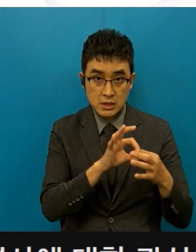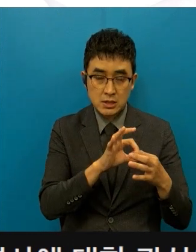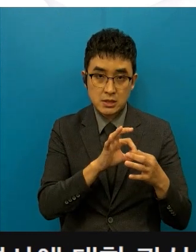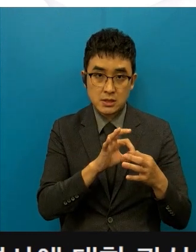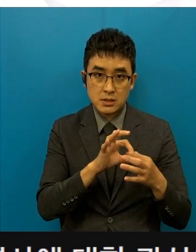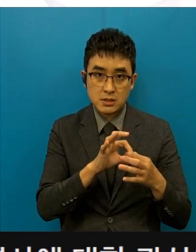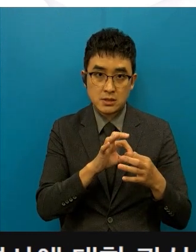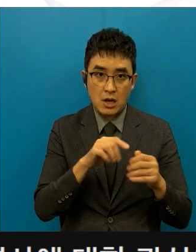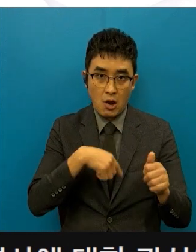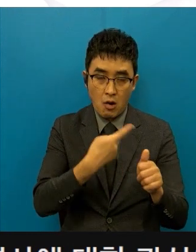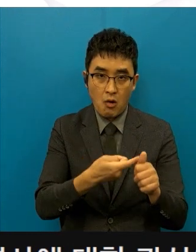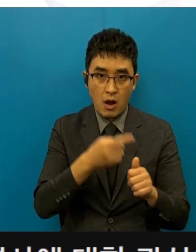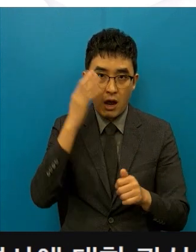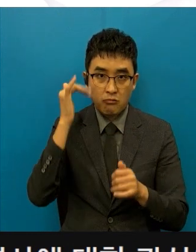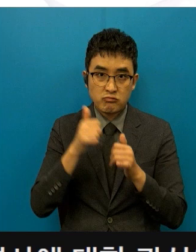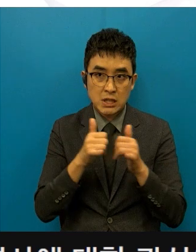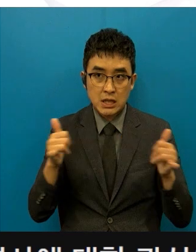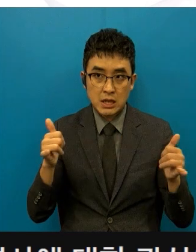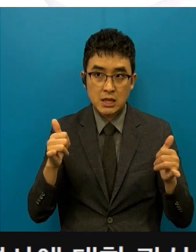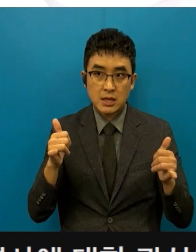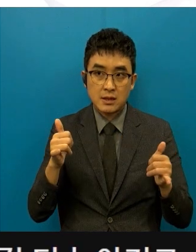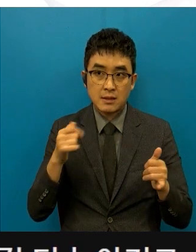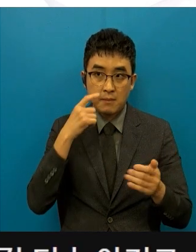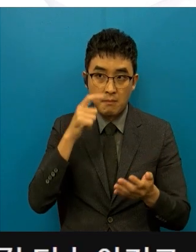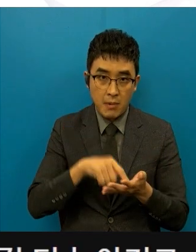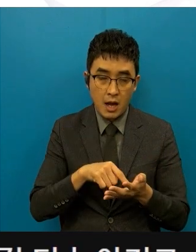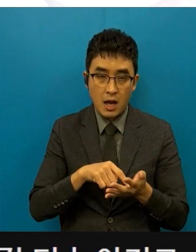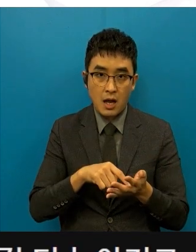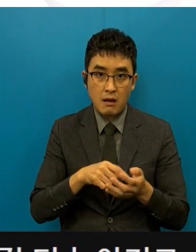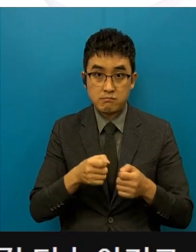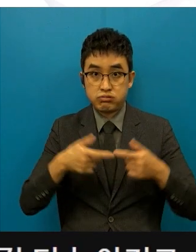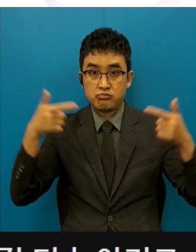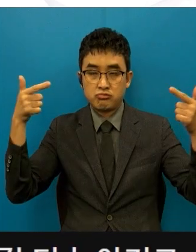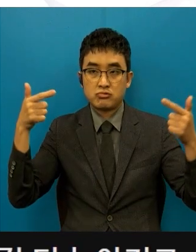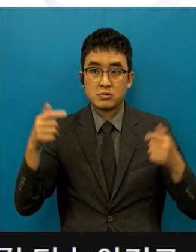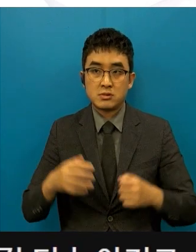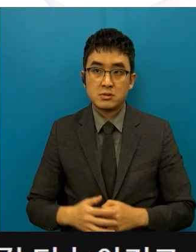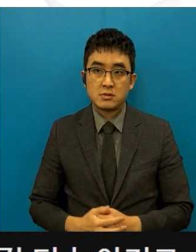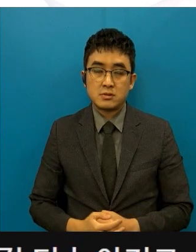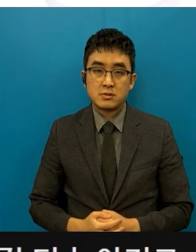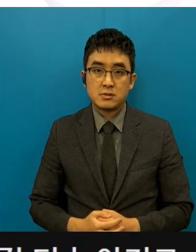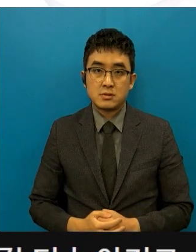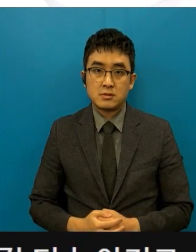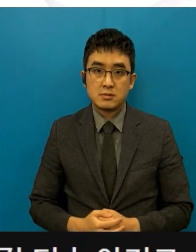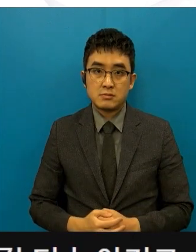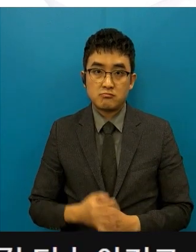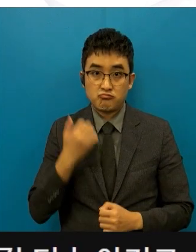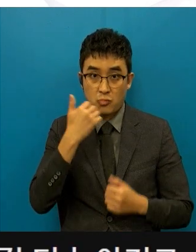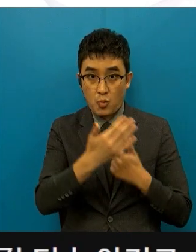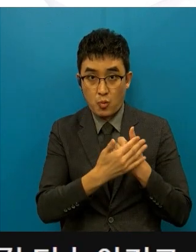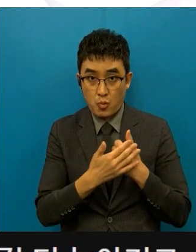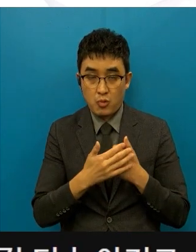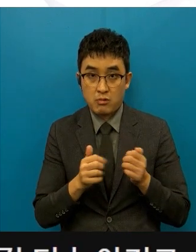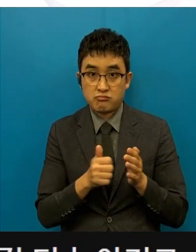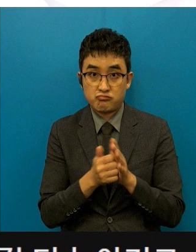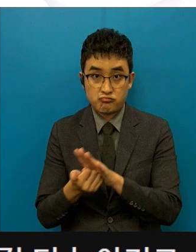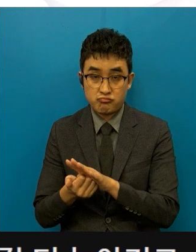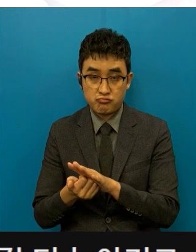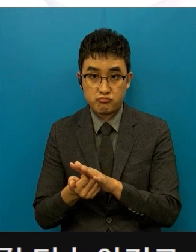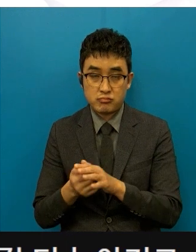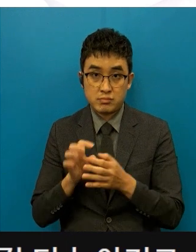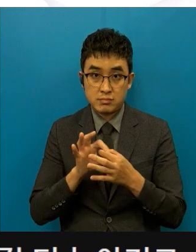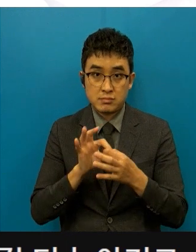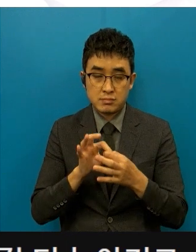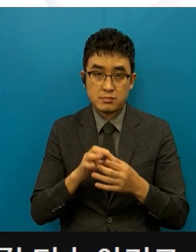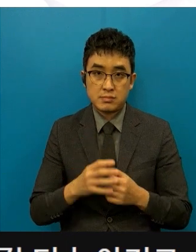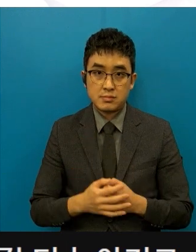by the Life-Sustaining Treatment Decision-Making Act, which triggered this discussion. This